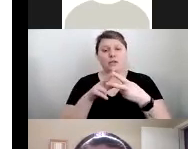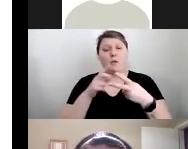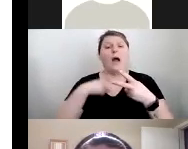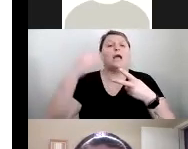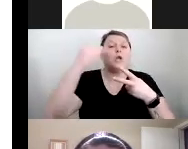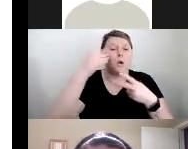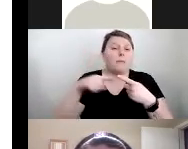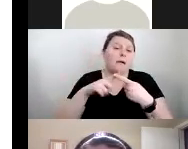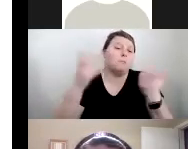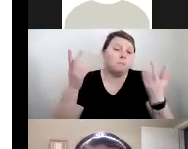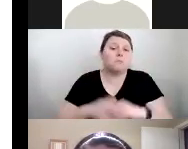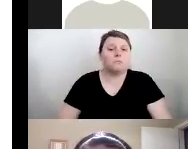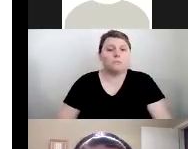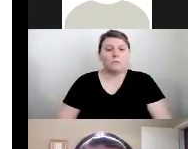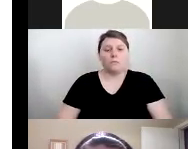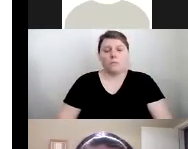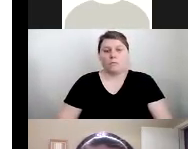best.